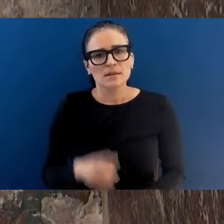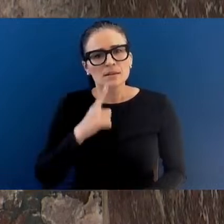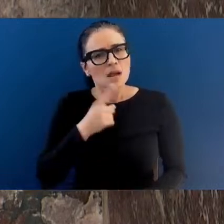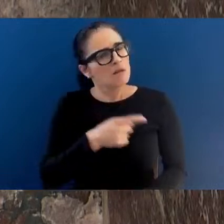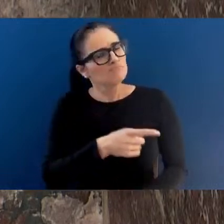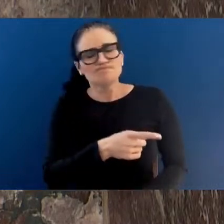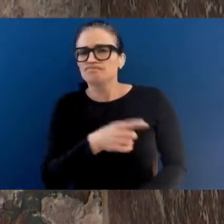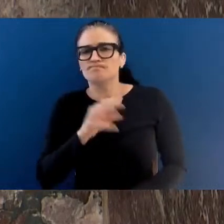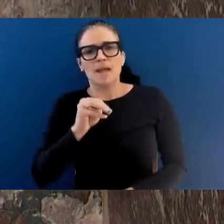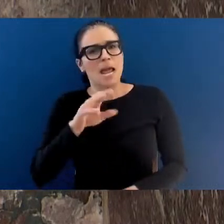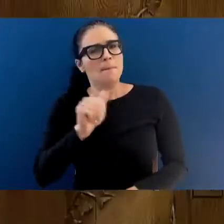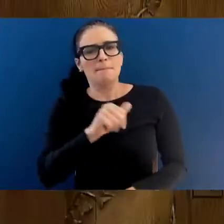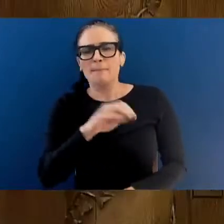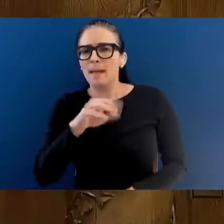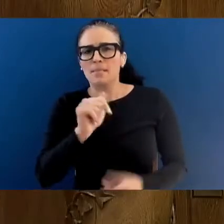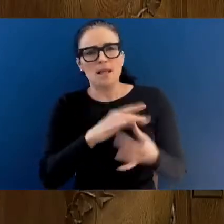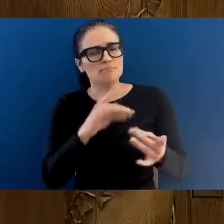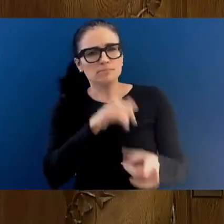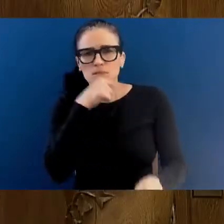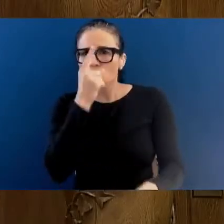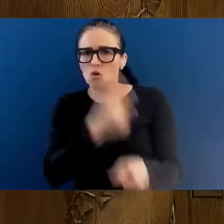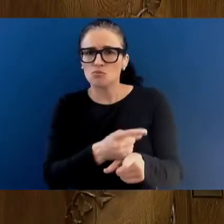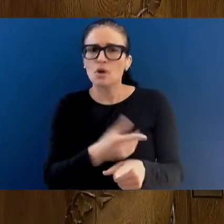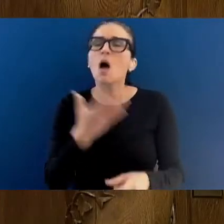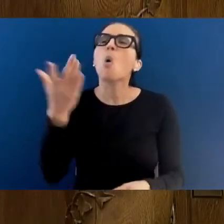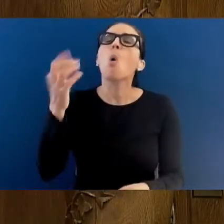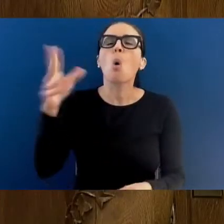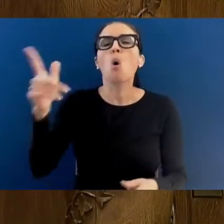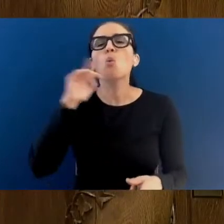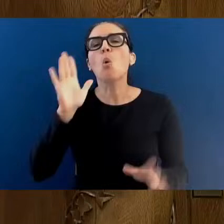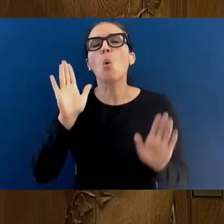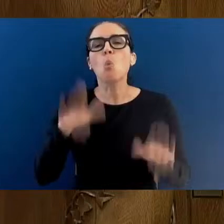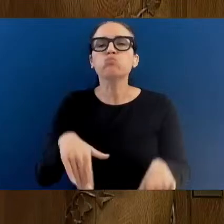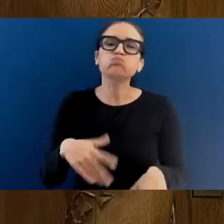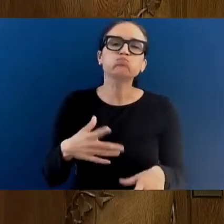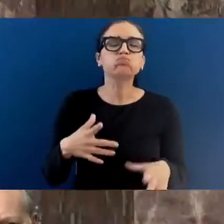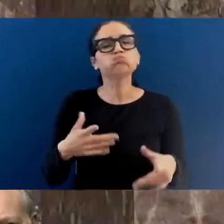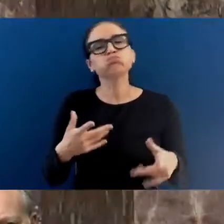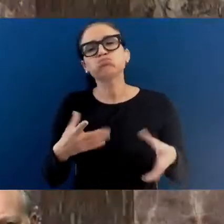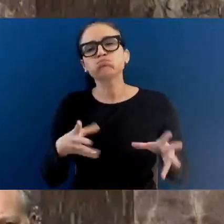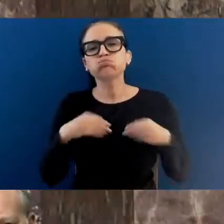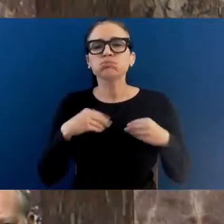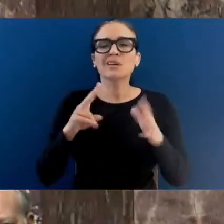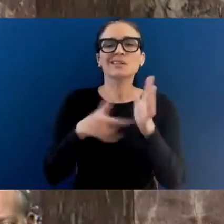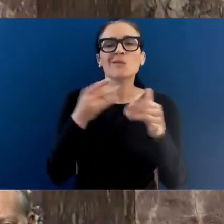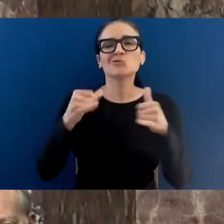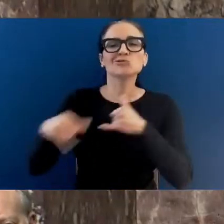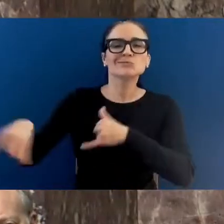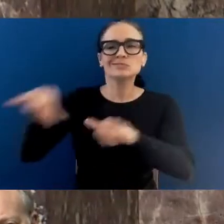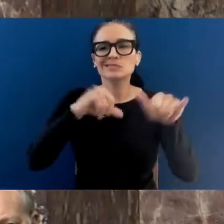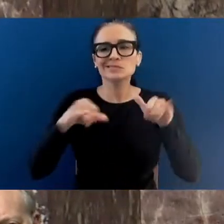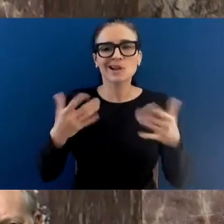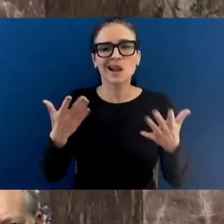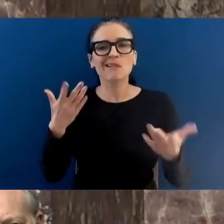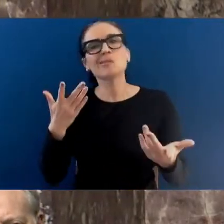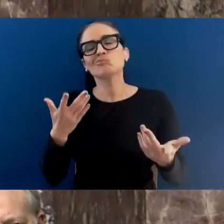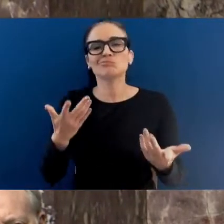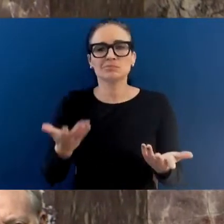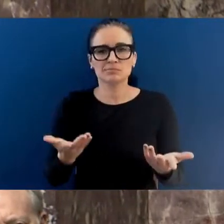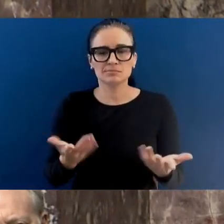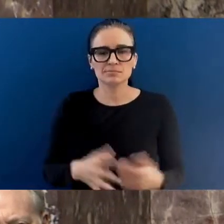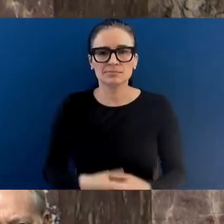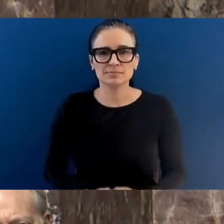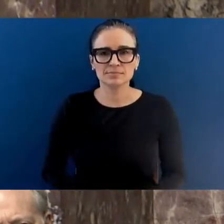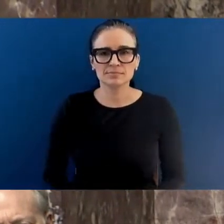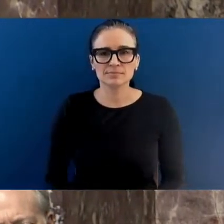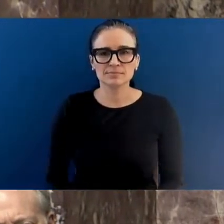people? Government House Leader. Thank you, Honourable Speaker. We have many times